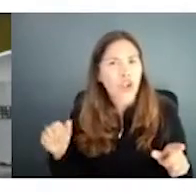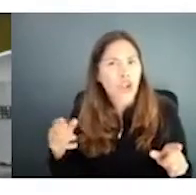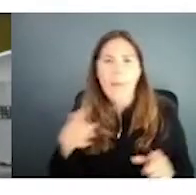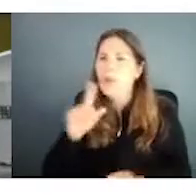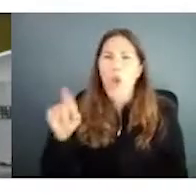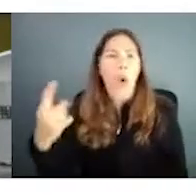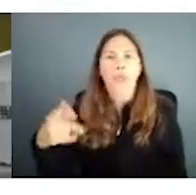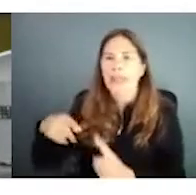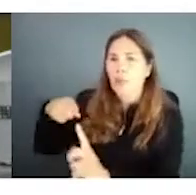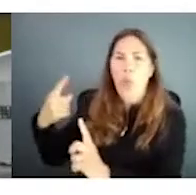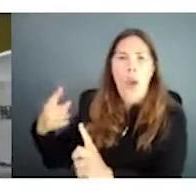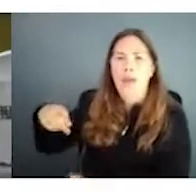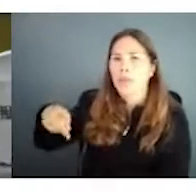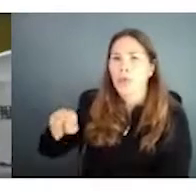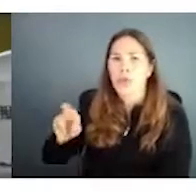Premiere.